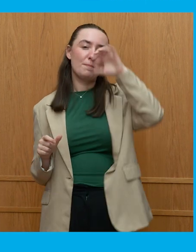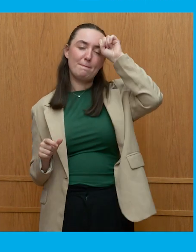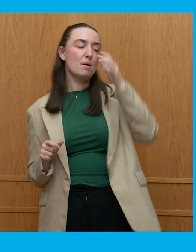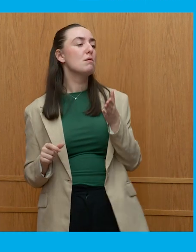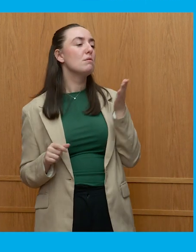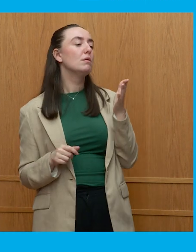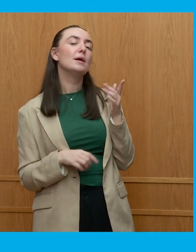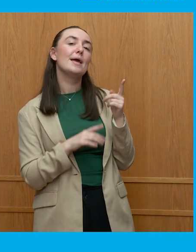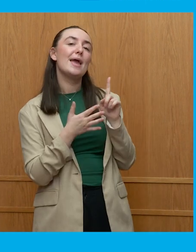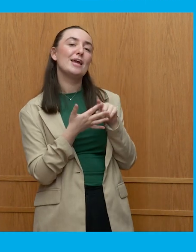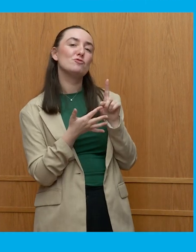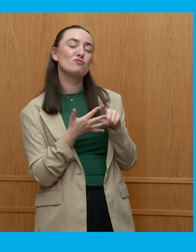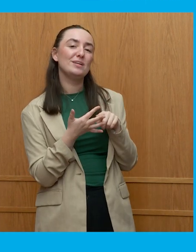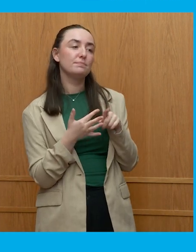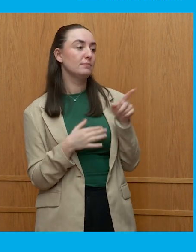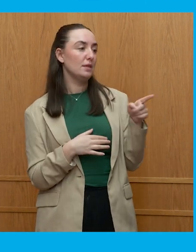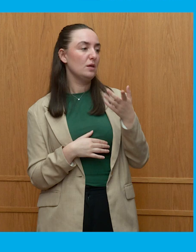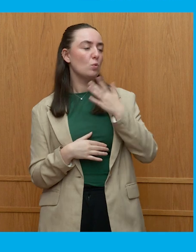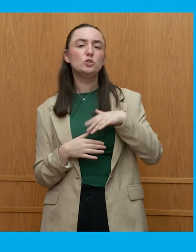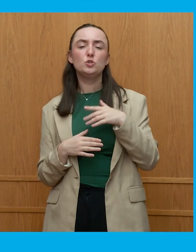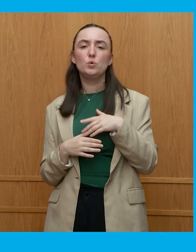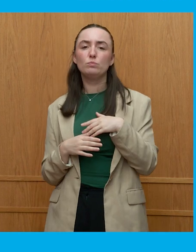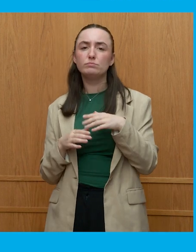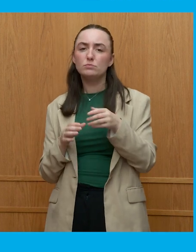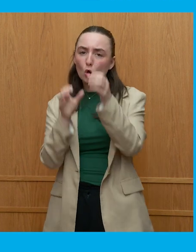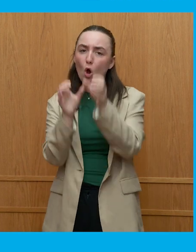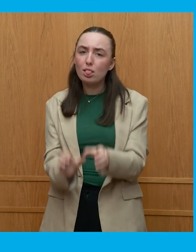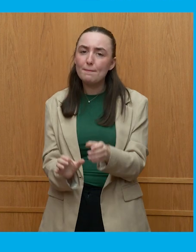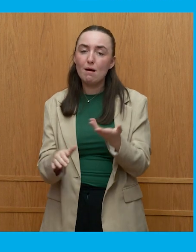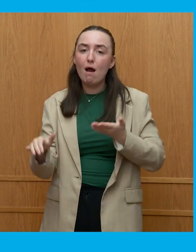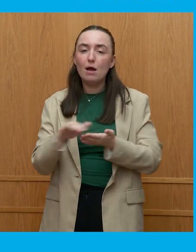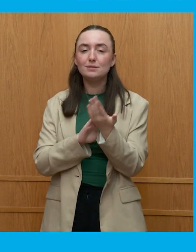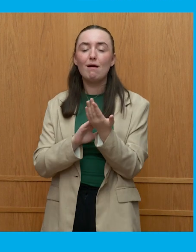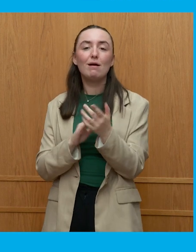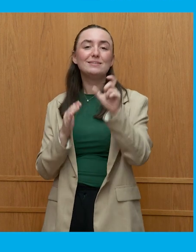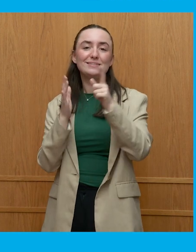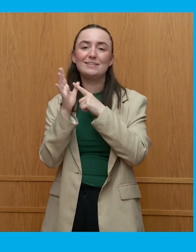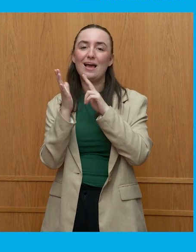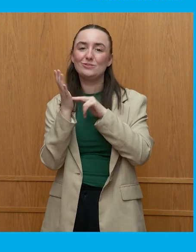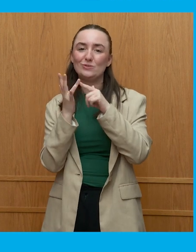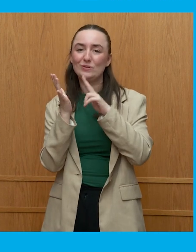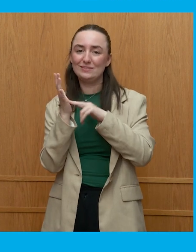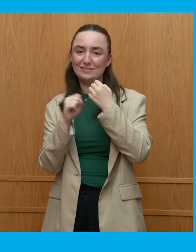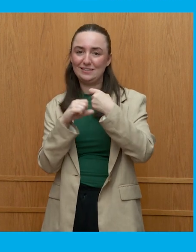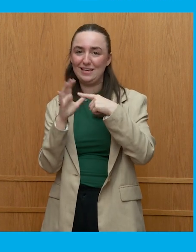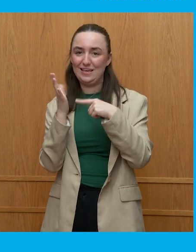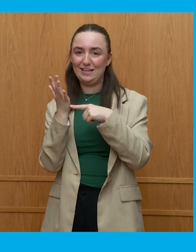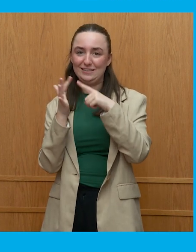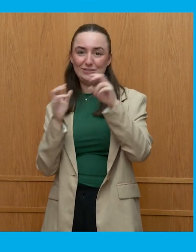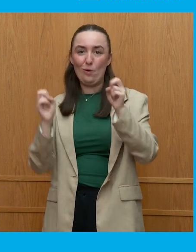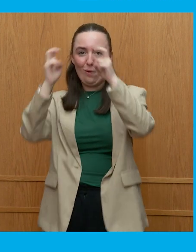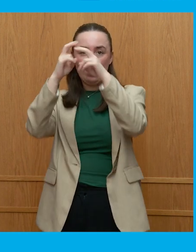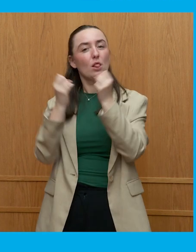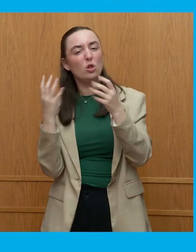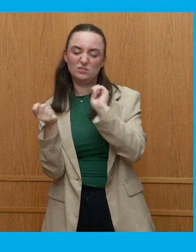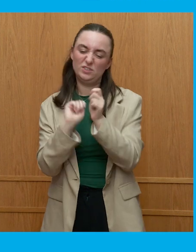wanted to put a column under Canongate Tower and all sorts of changes. And